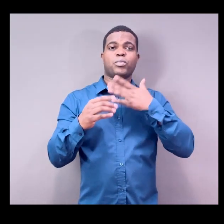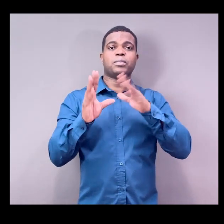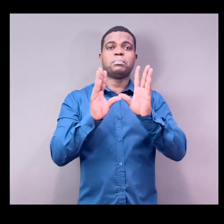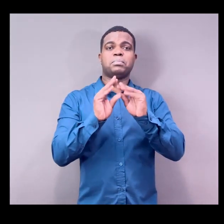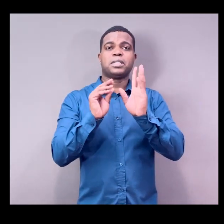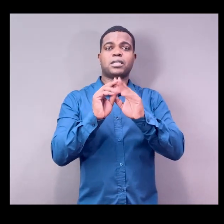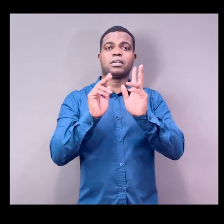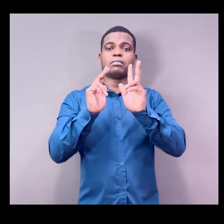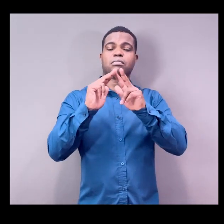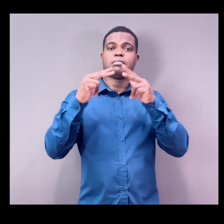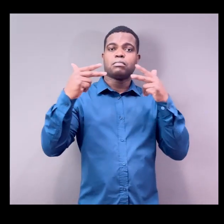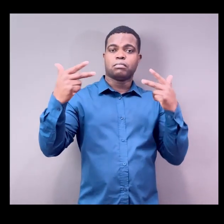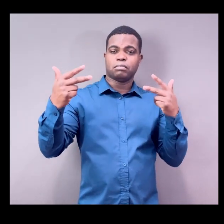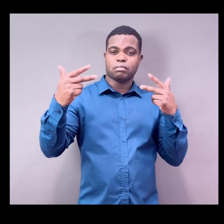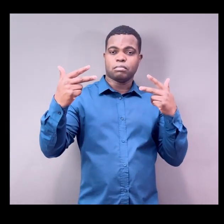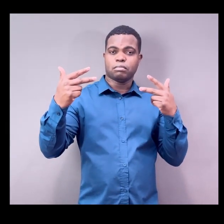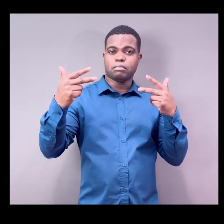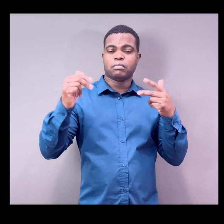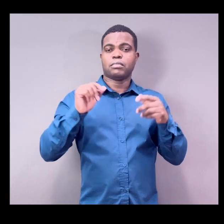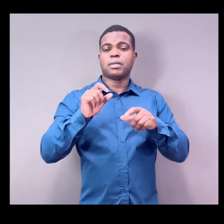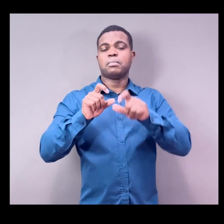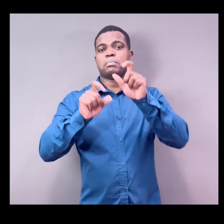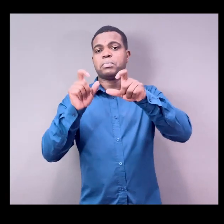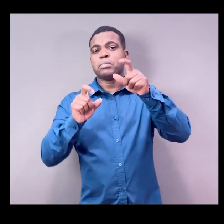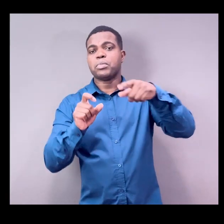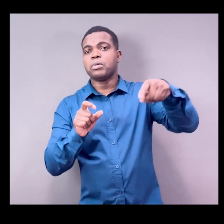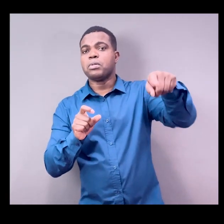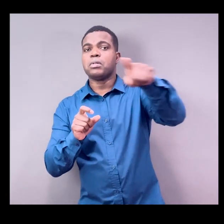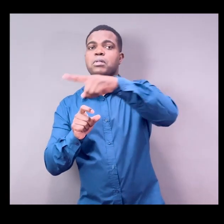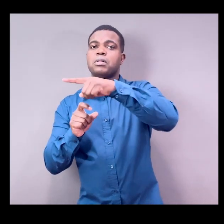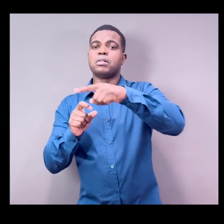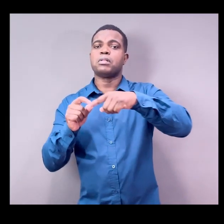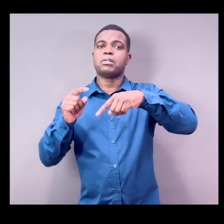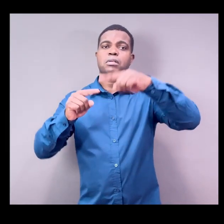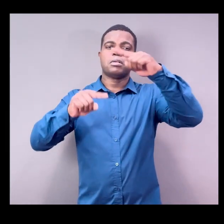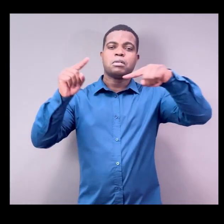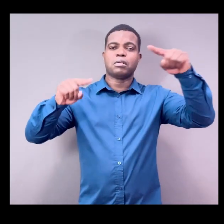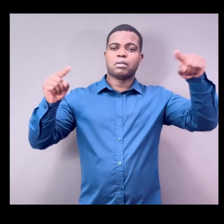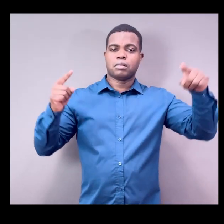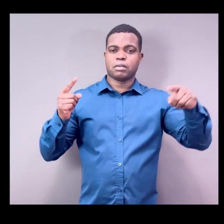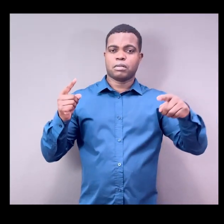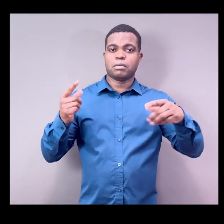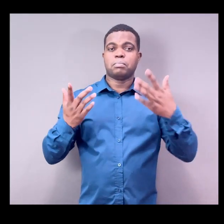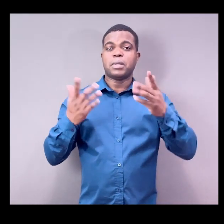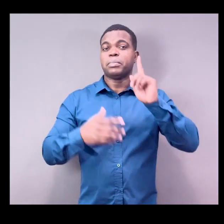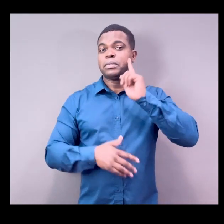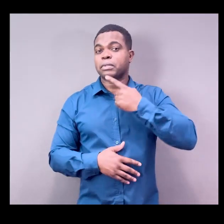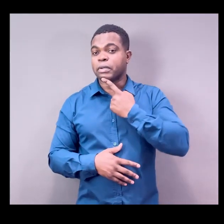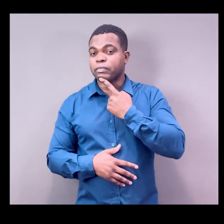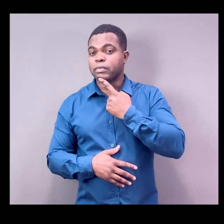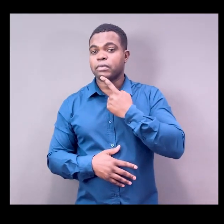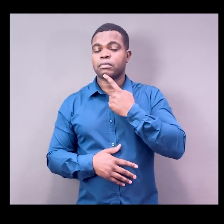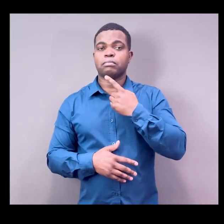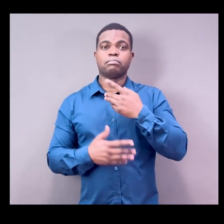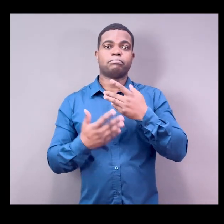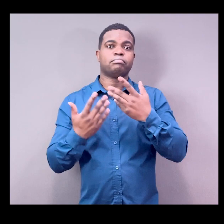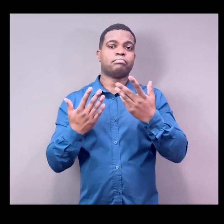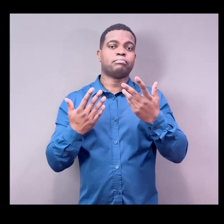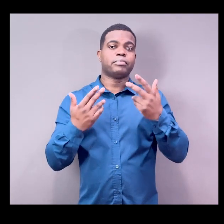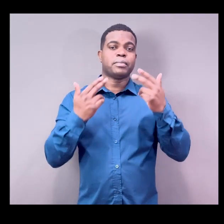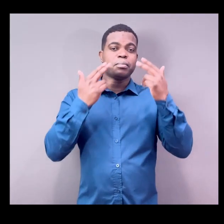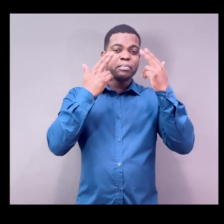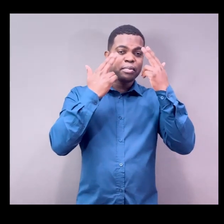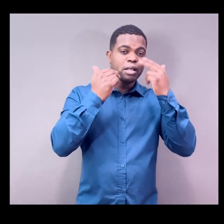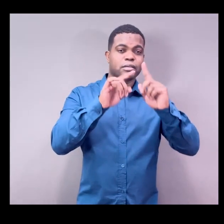you are having a virtual meeting, because of people, maybe some people from the